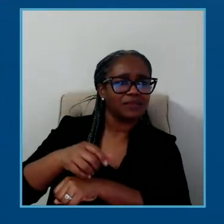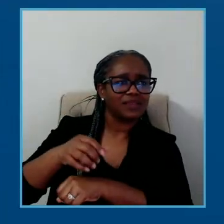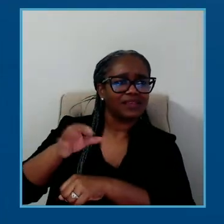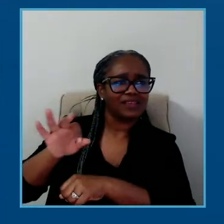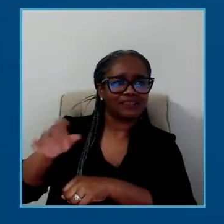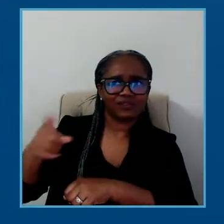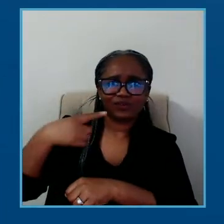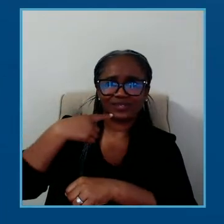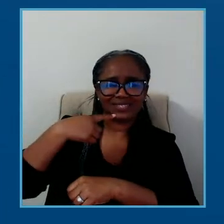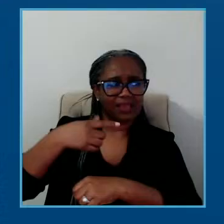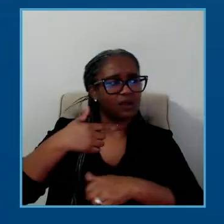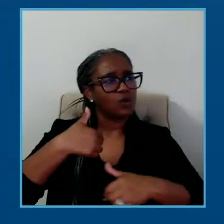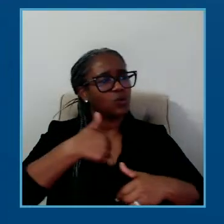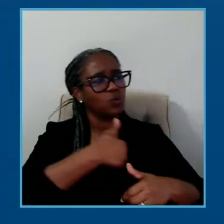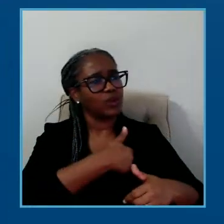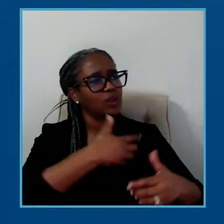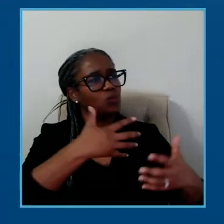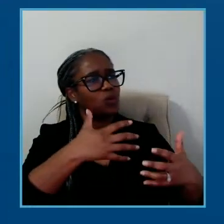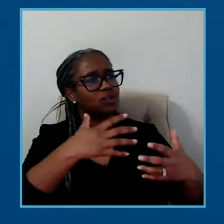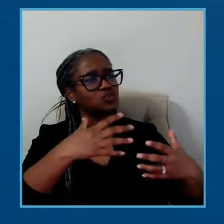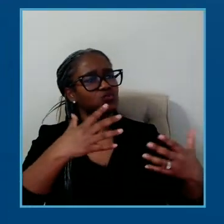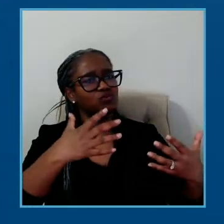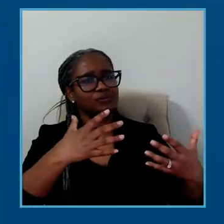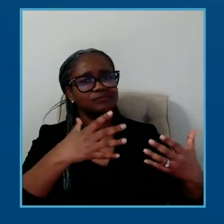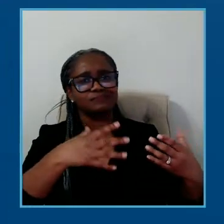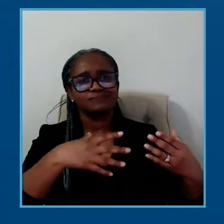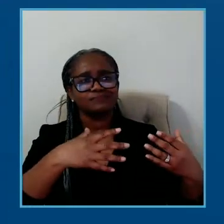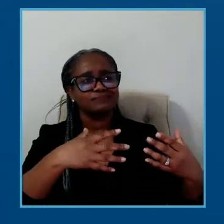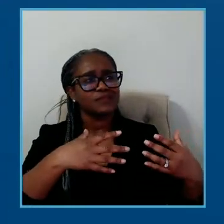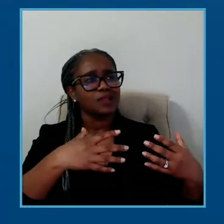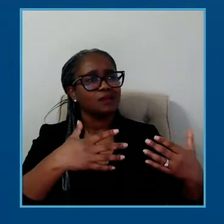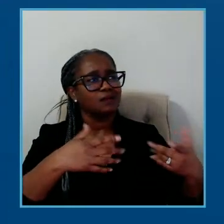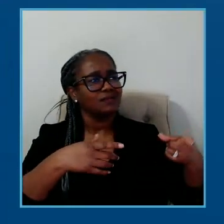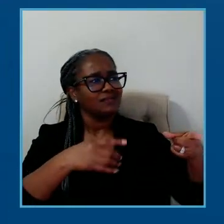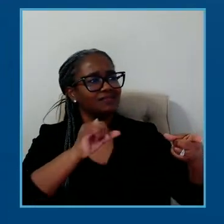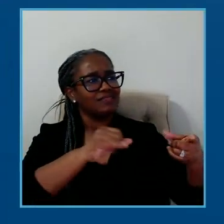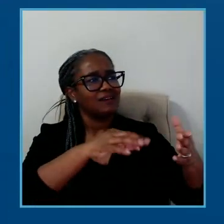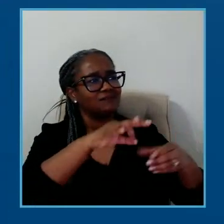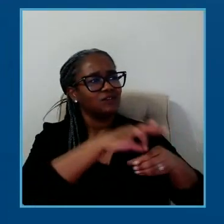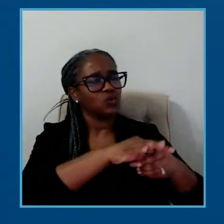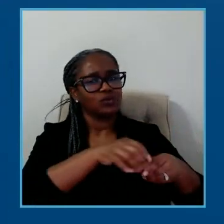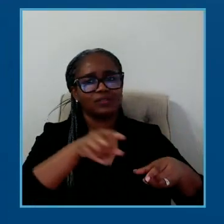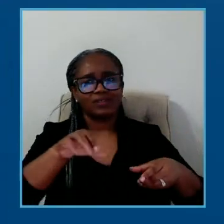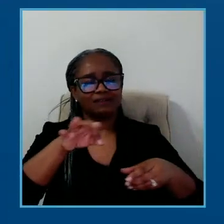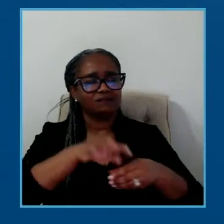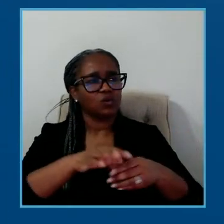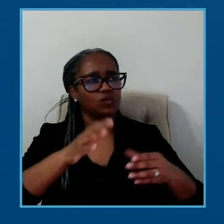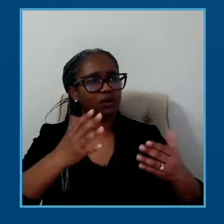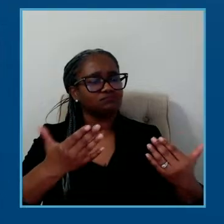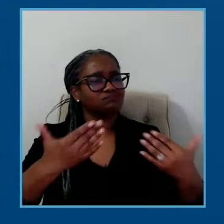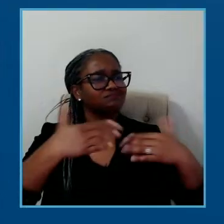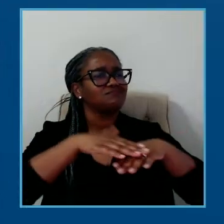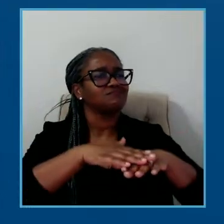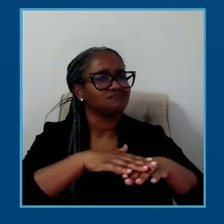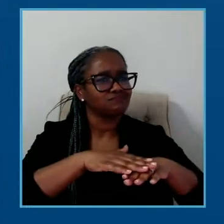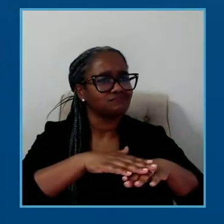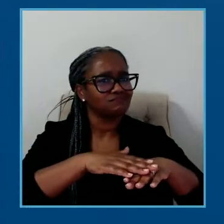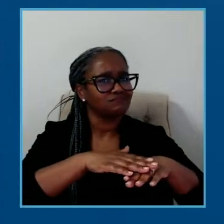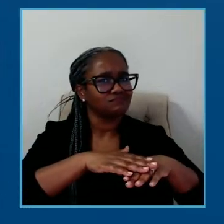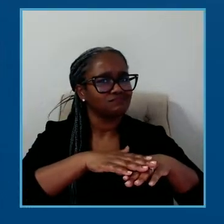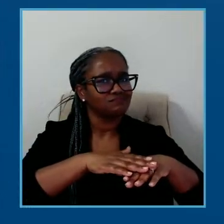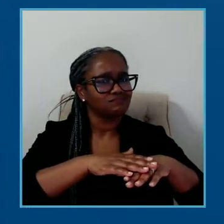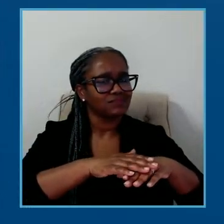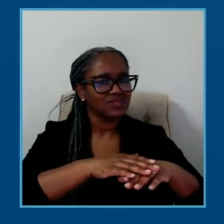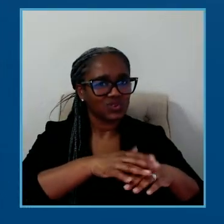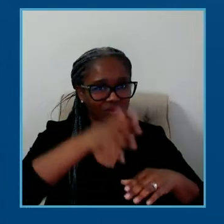into one question, we're going to give the men twice as many votes as the women. The idea that David Hogg